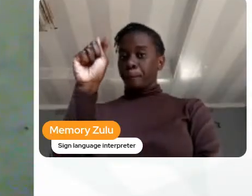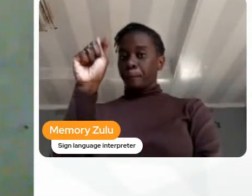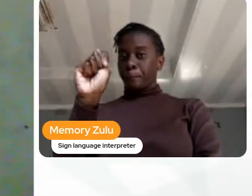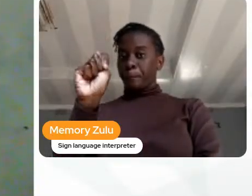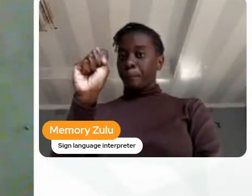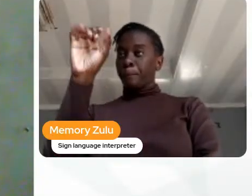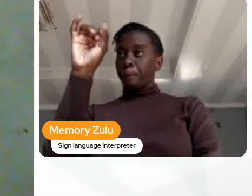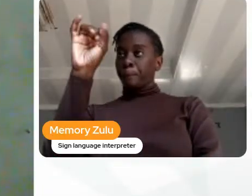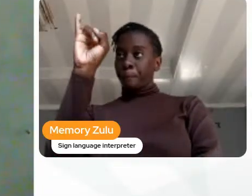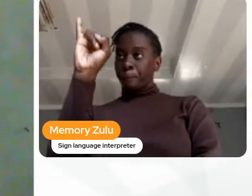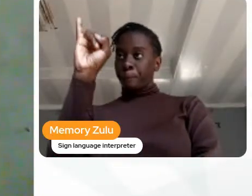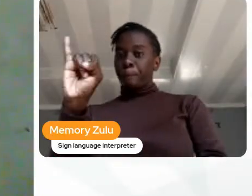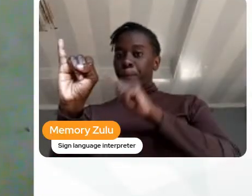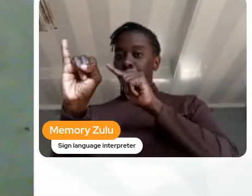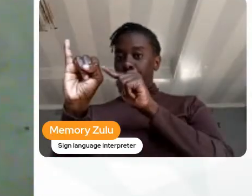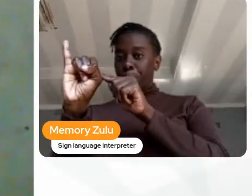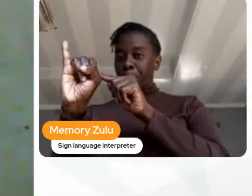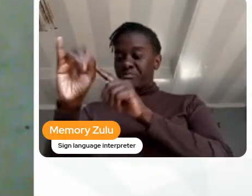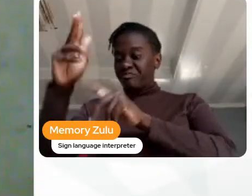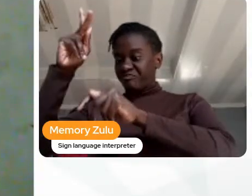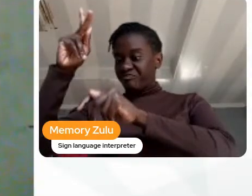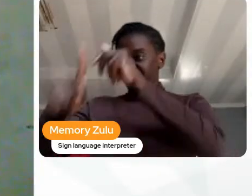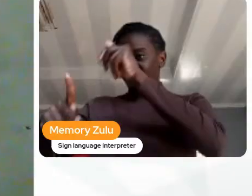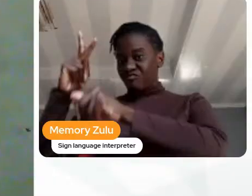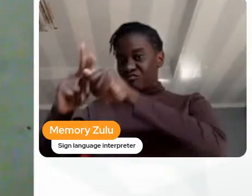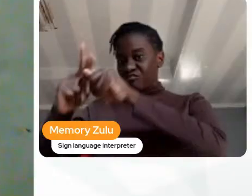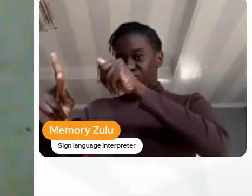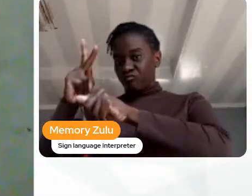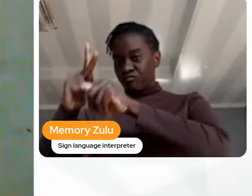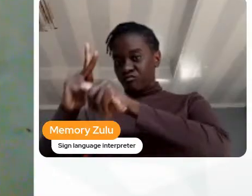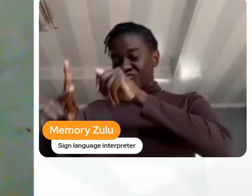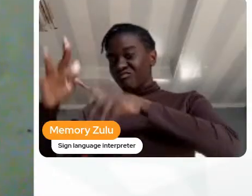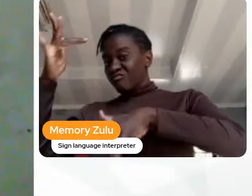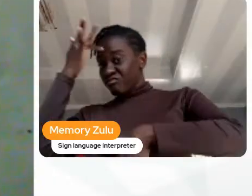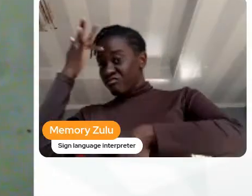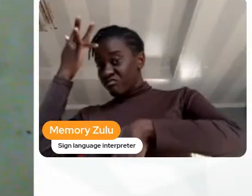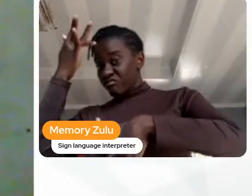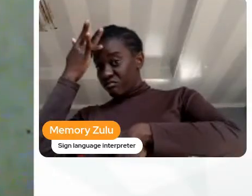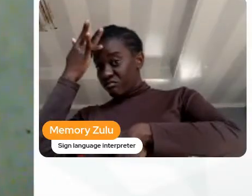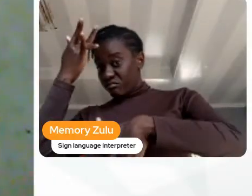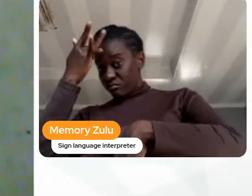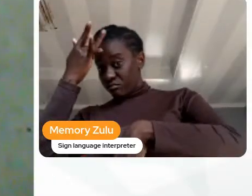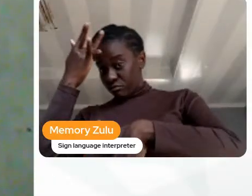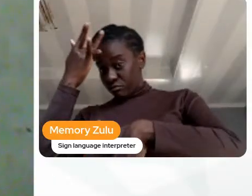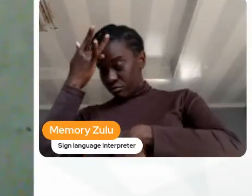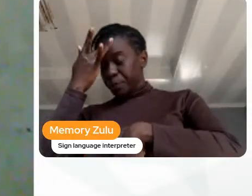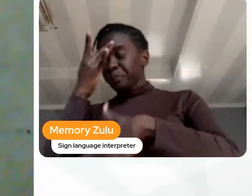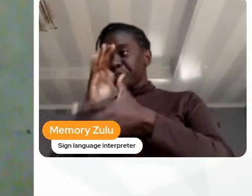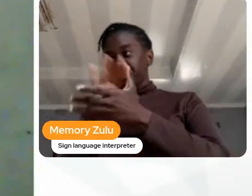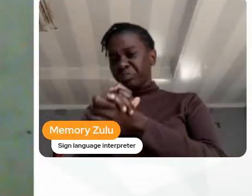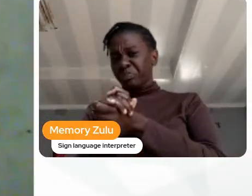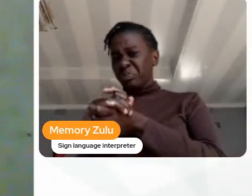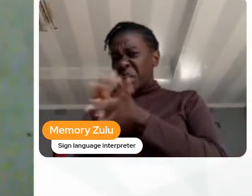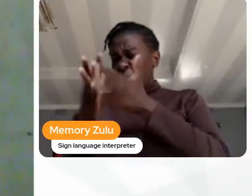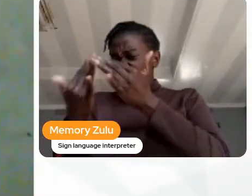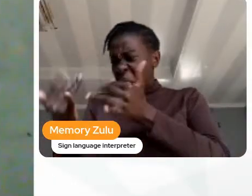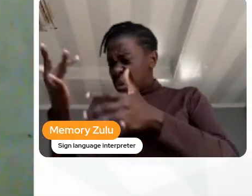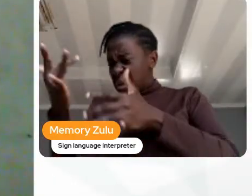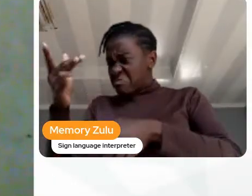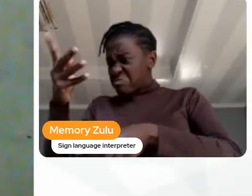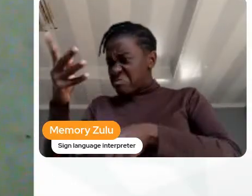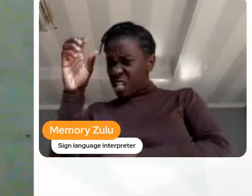people. And the good news is that most of these STIs are preventable as well as